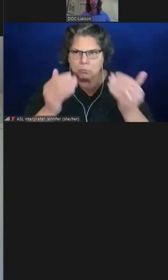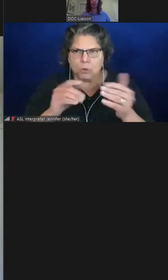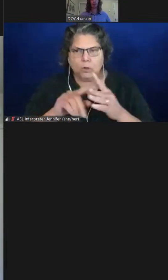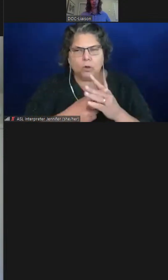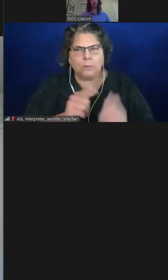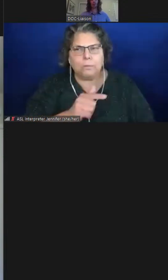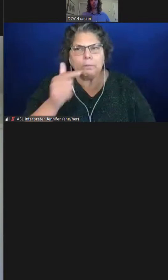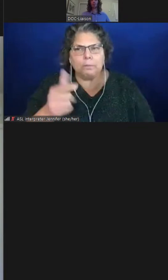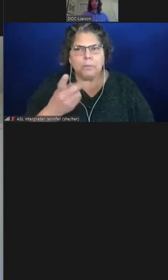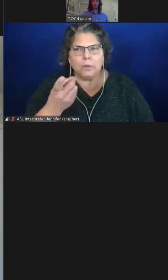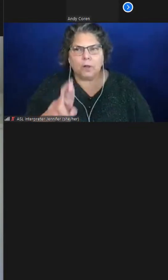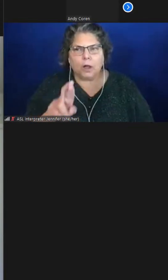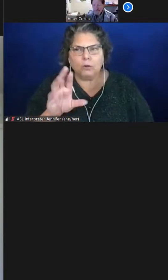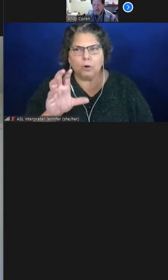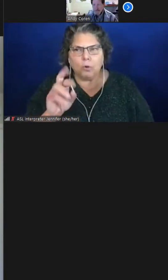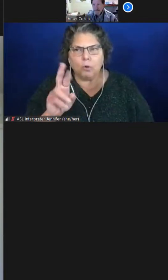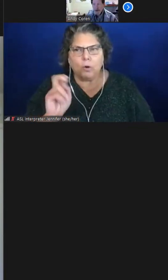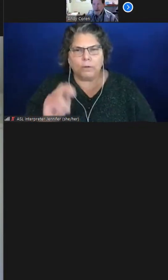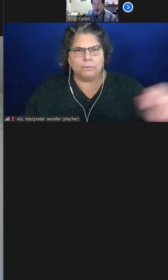things over to Dr. Coren.